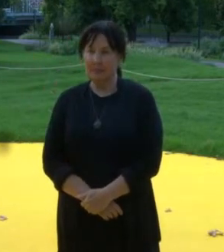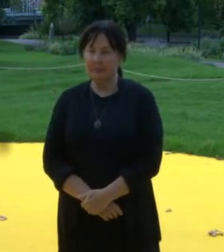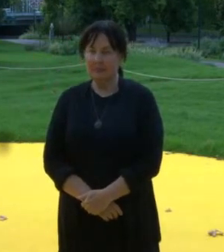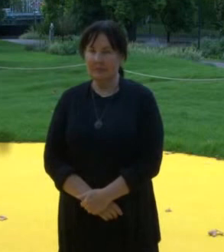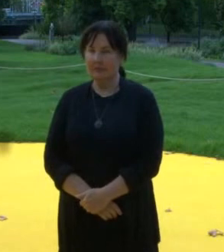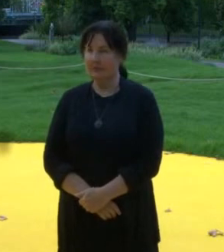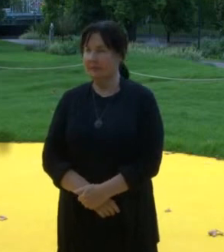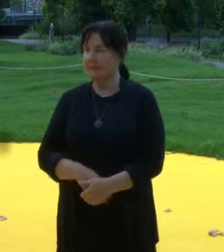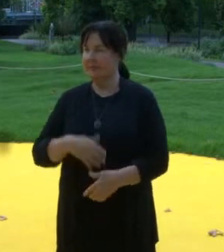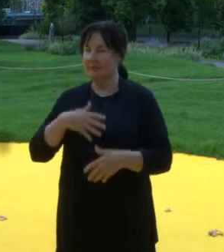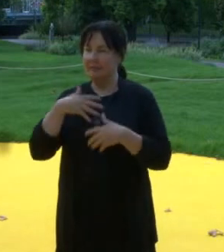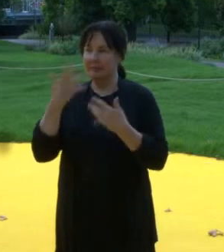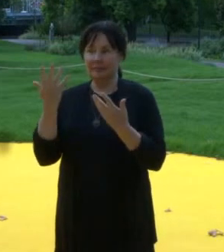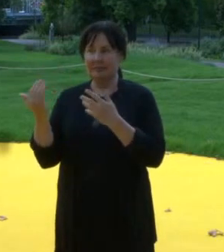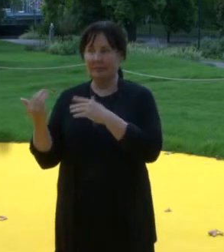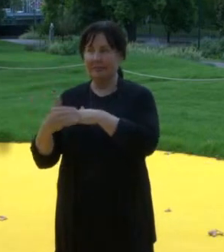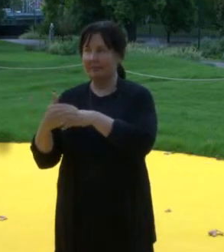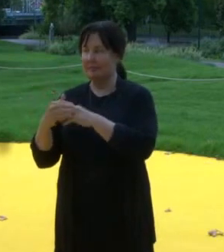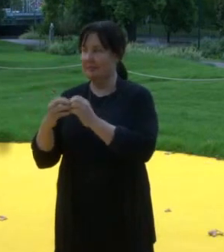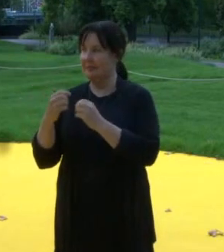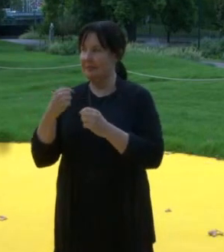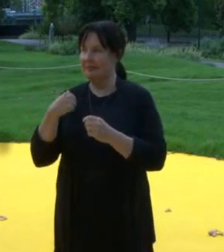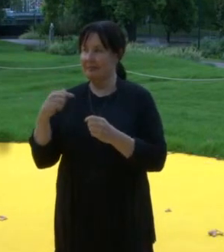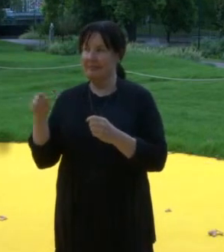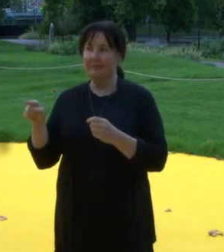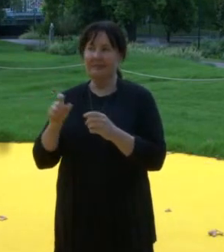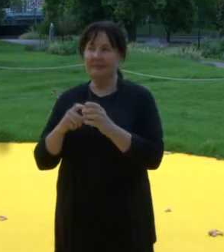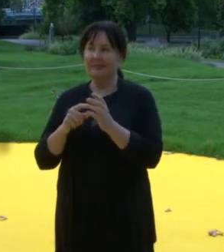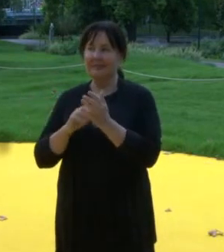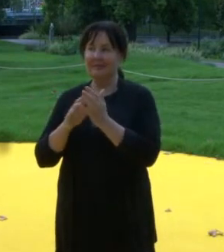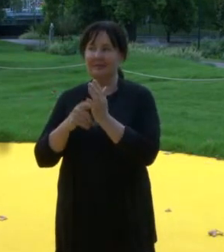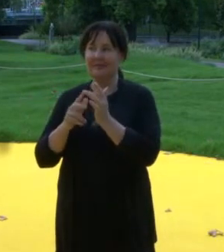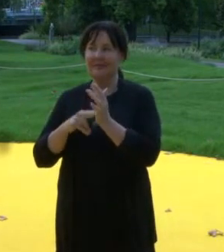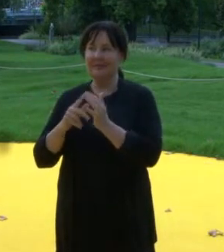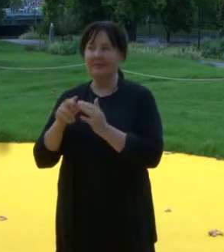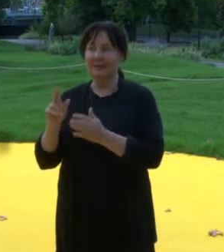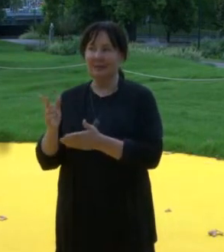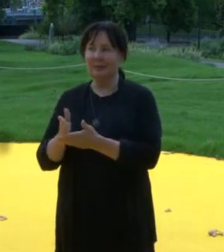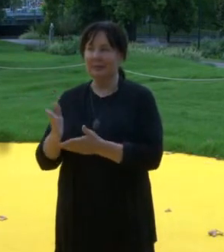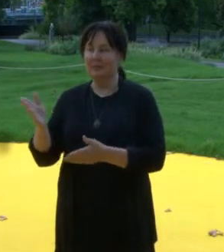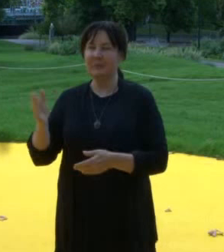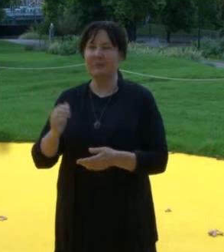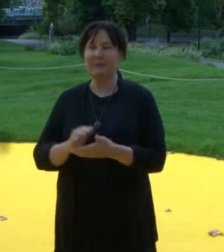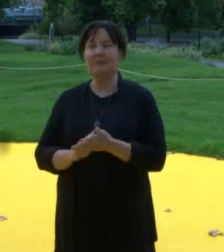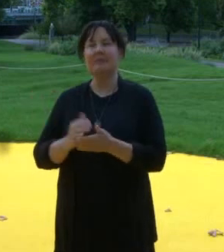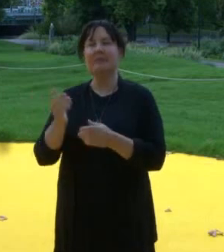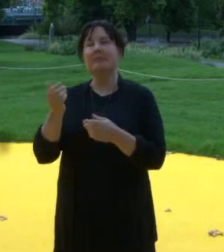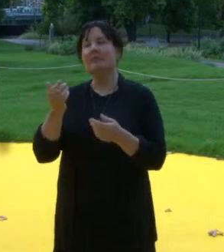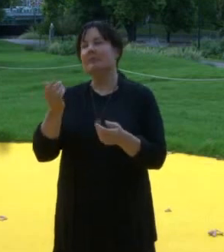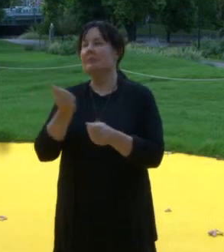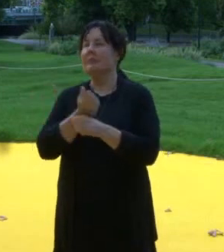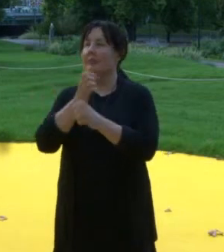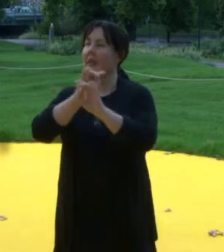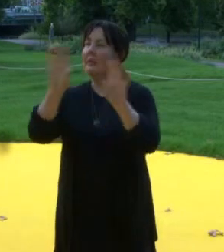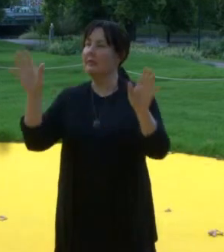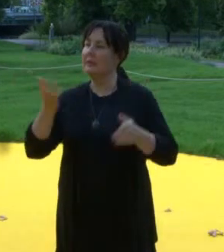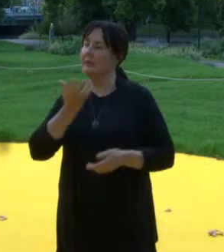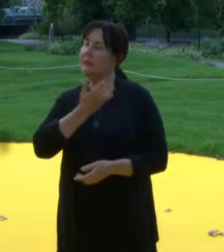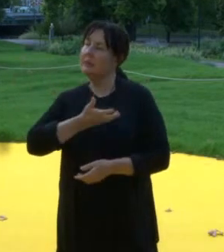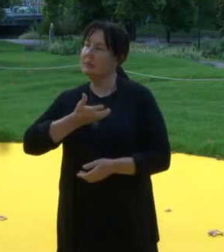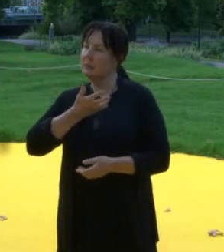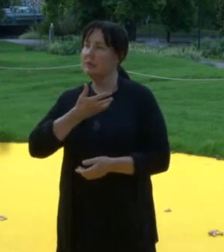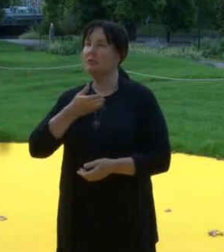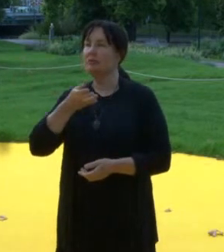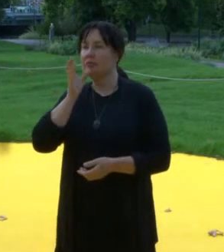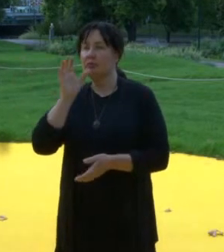You don't want to get in trouble with me, Catherine. That's for sure. Make yourselves at home. Grab yourself a